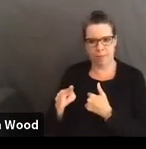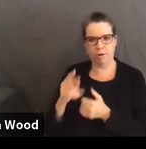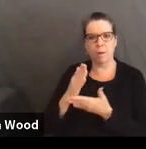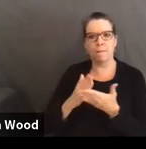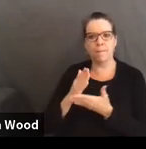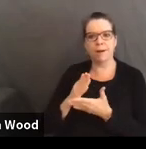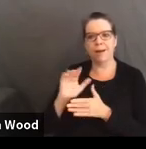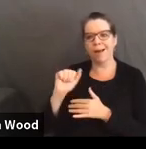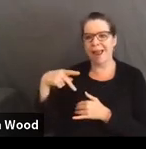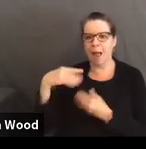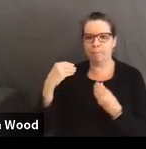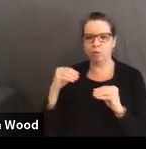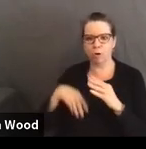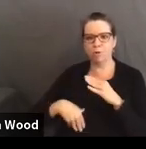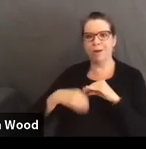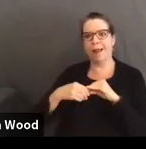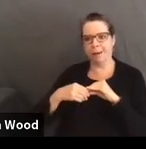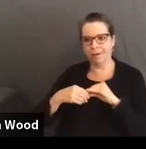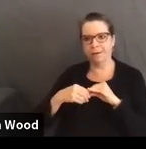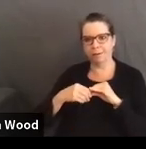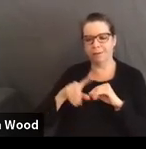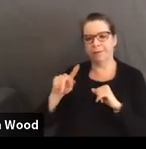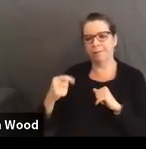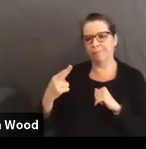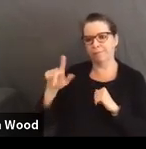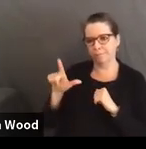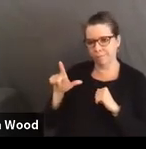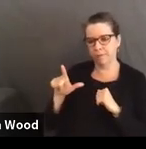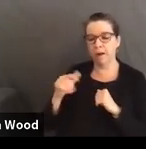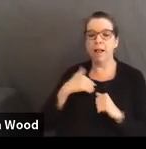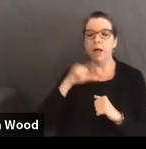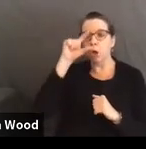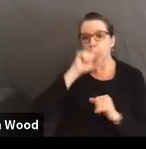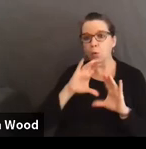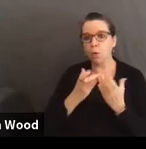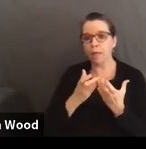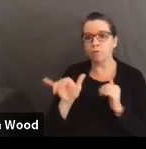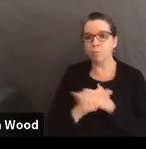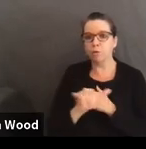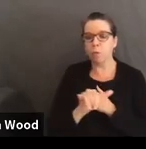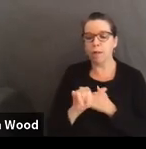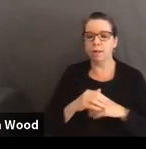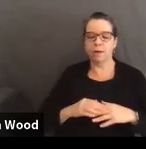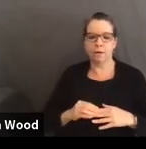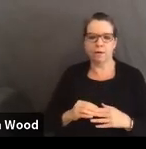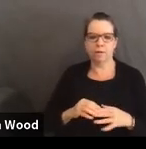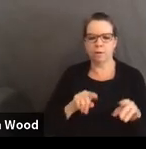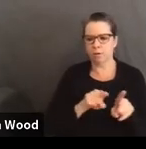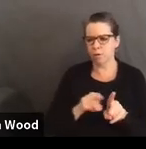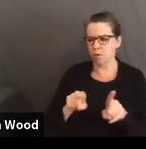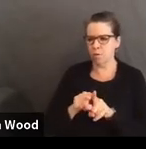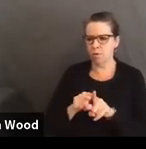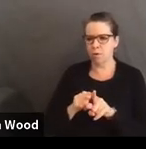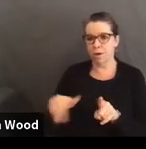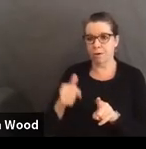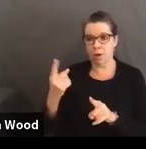like an app store. So they will have a Microsoft plugin. They do have a Google Classroom plugin. And then the following question